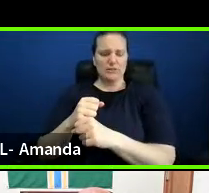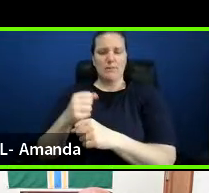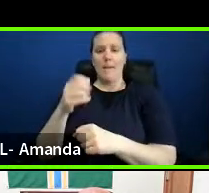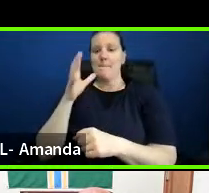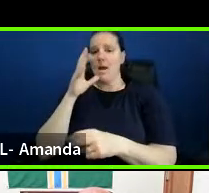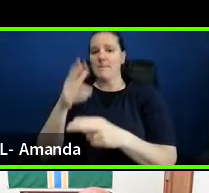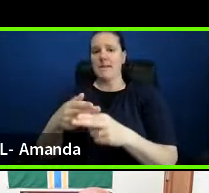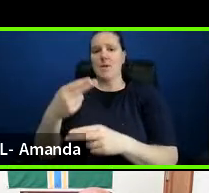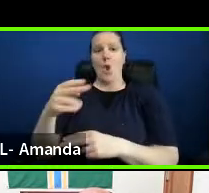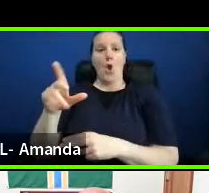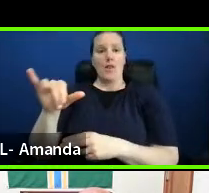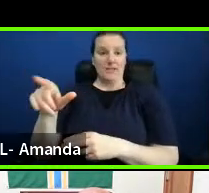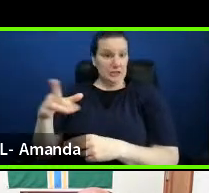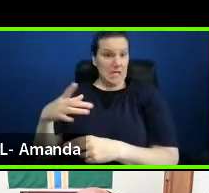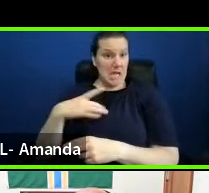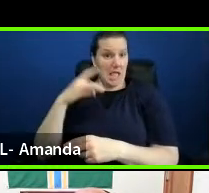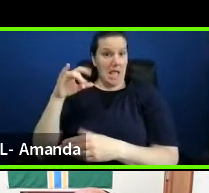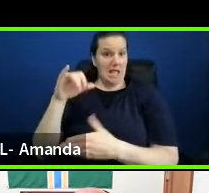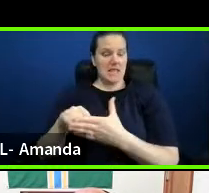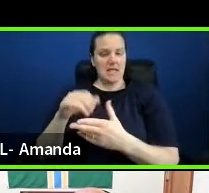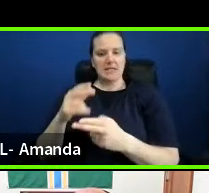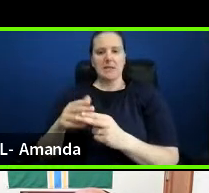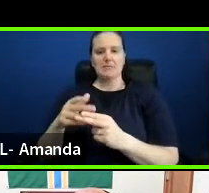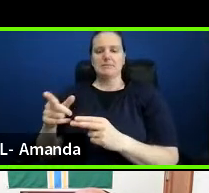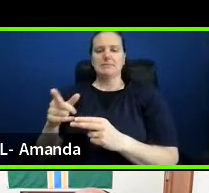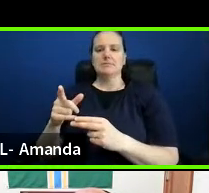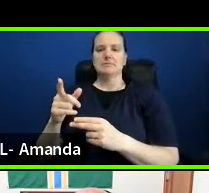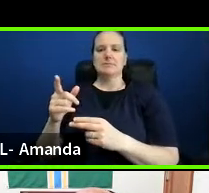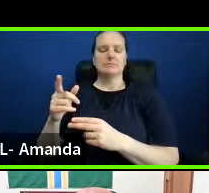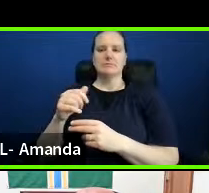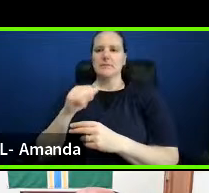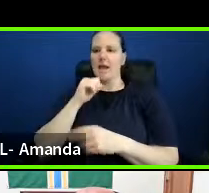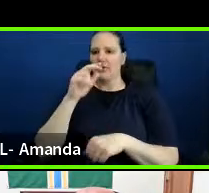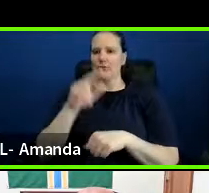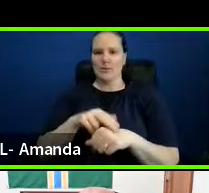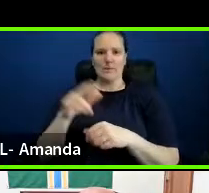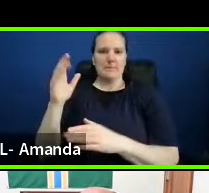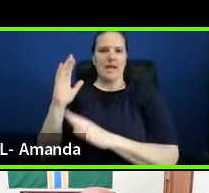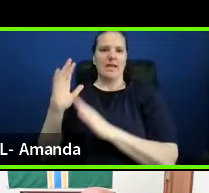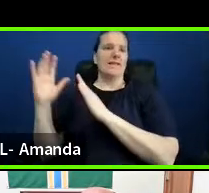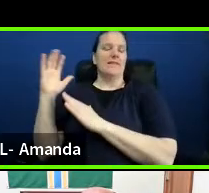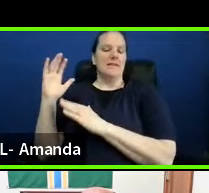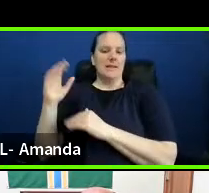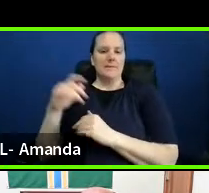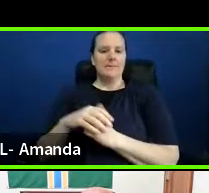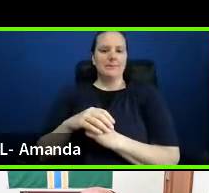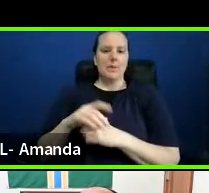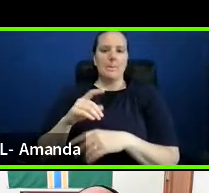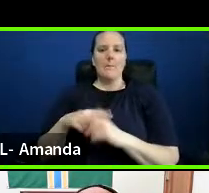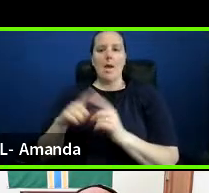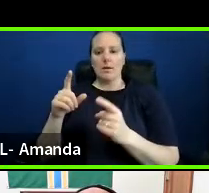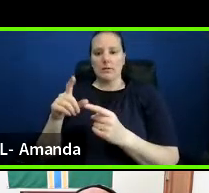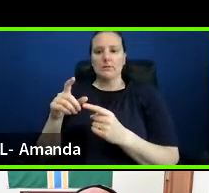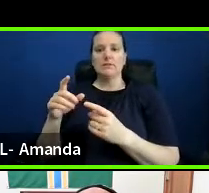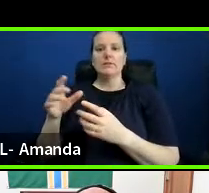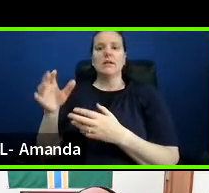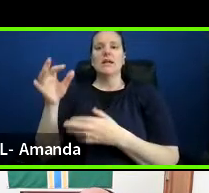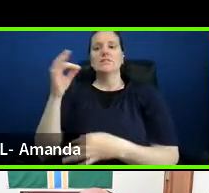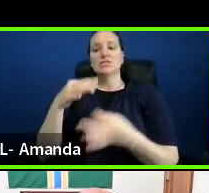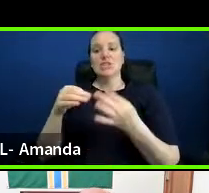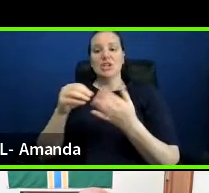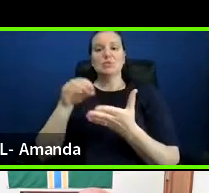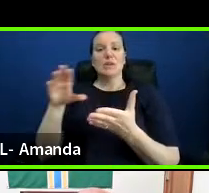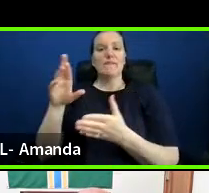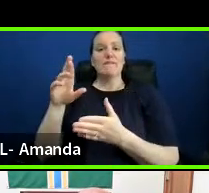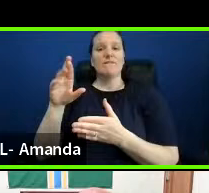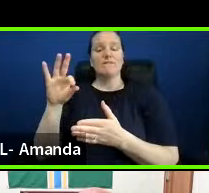she liked that name, very unusual back in the day. But when I was an exchange student in France, the very first night, I'm with